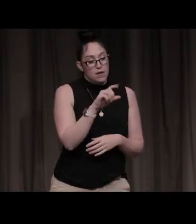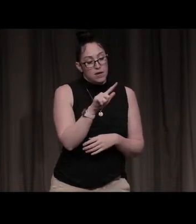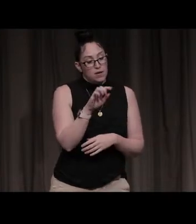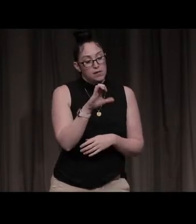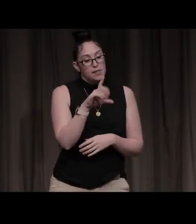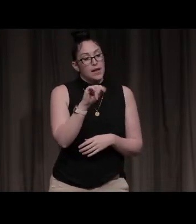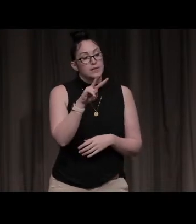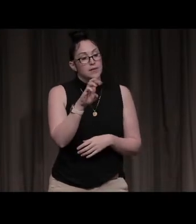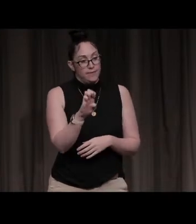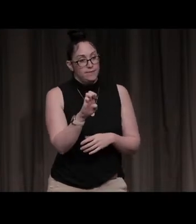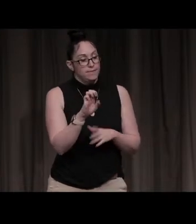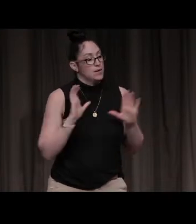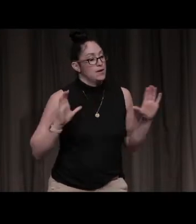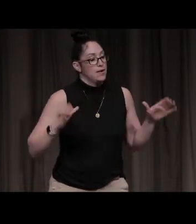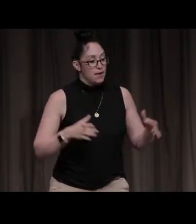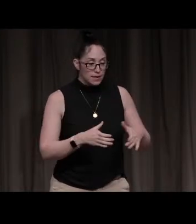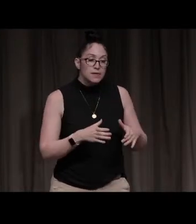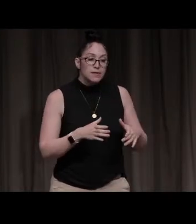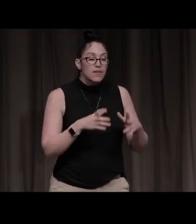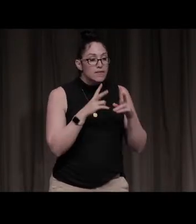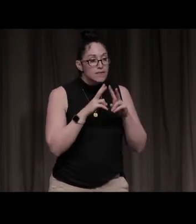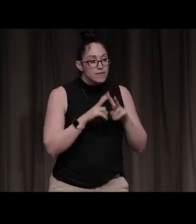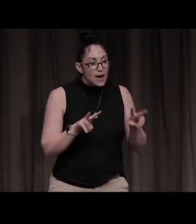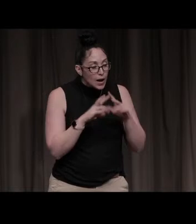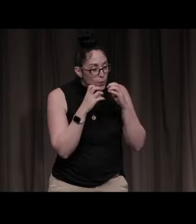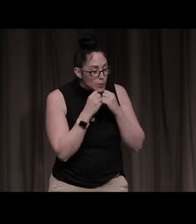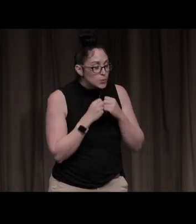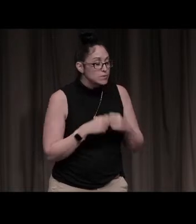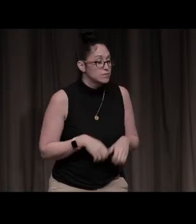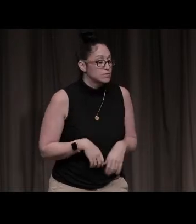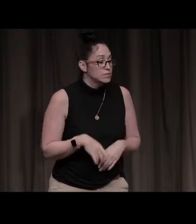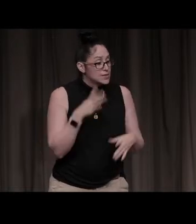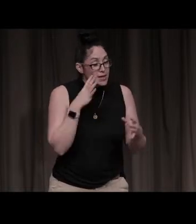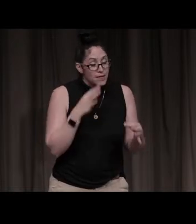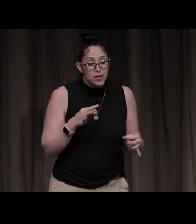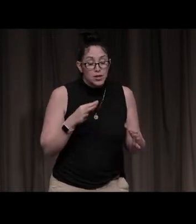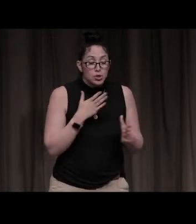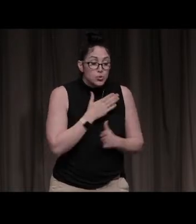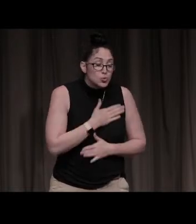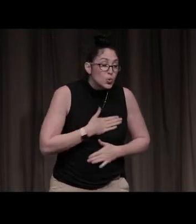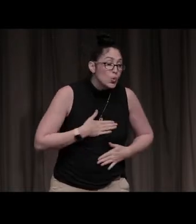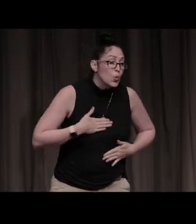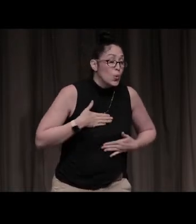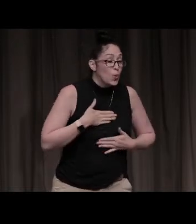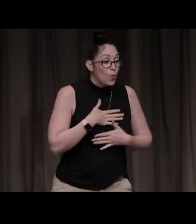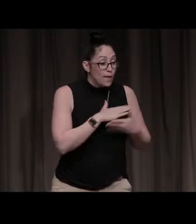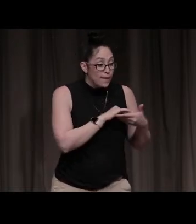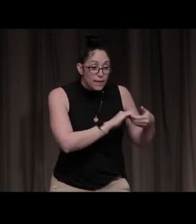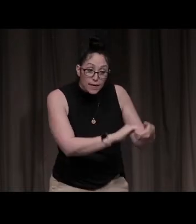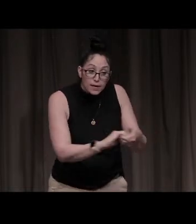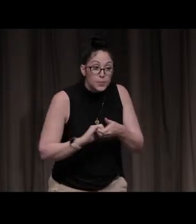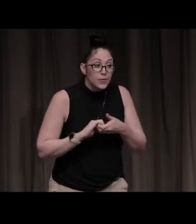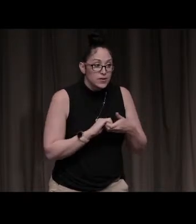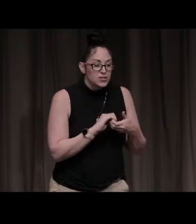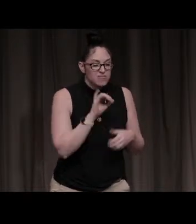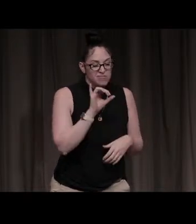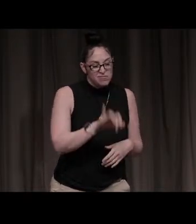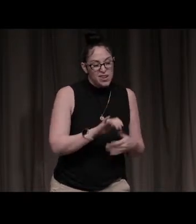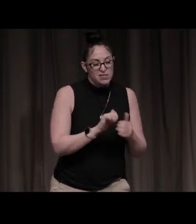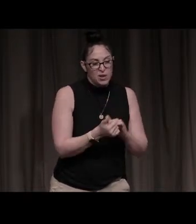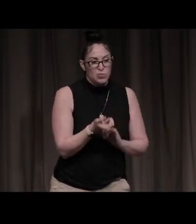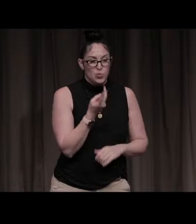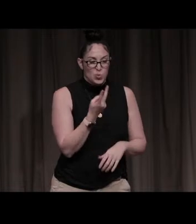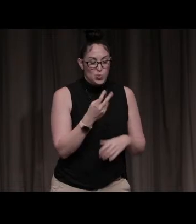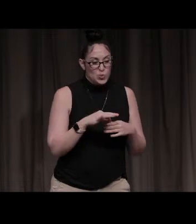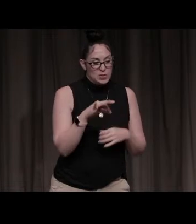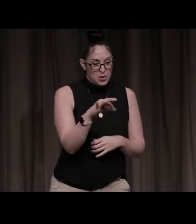here. And definitely joy, definitely collaboration. So like that's how two-spirit